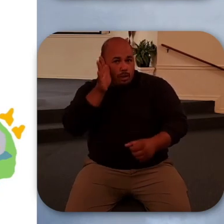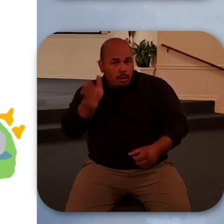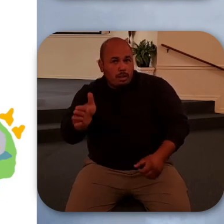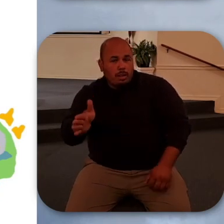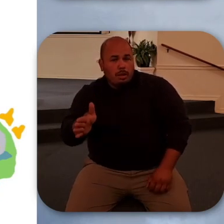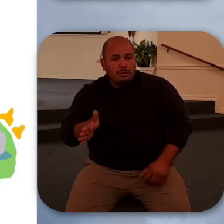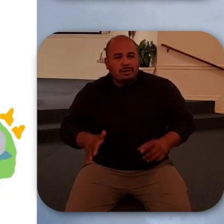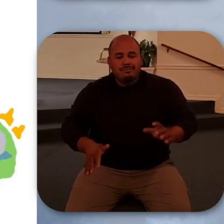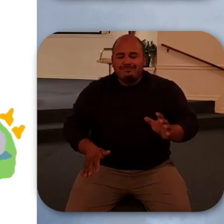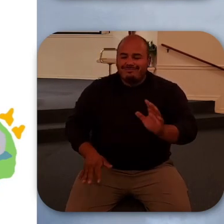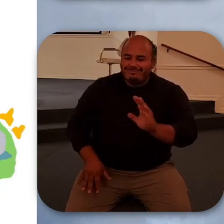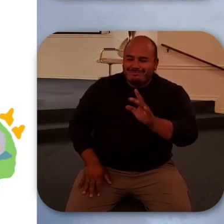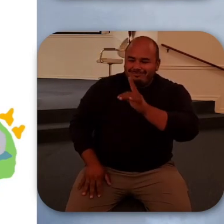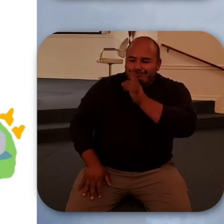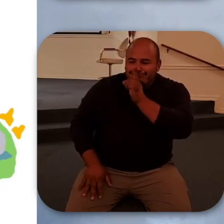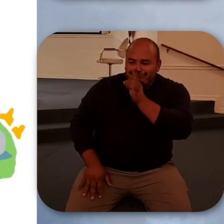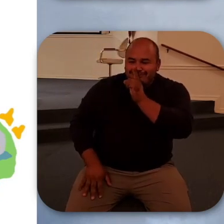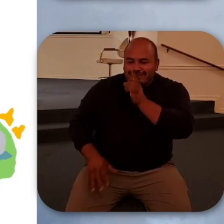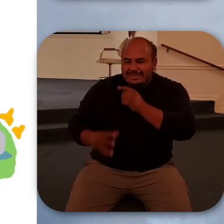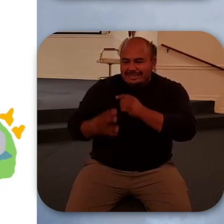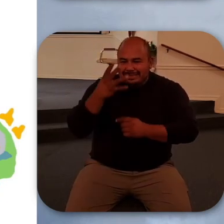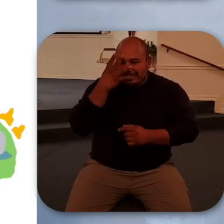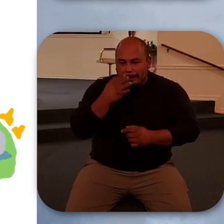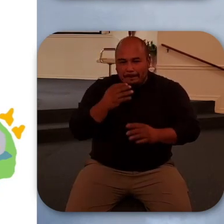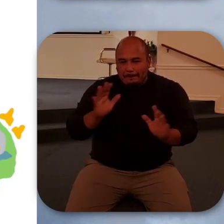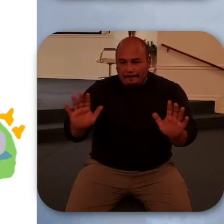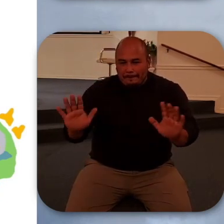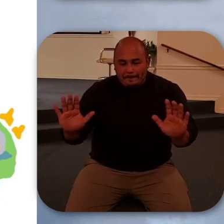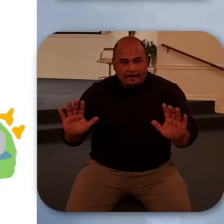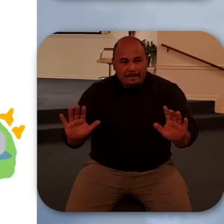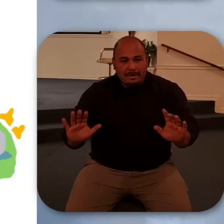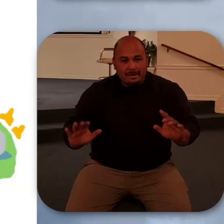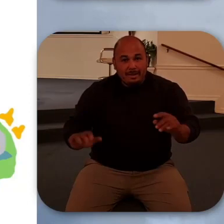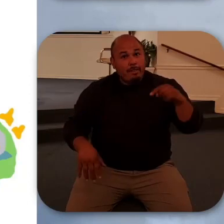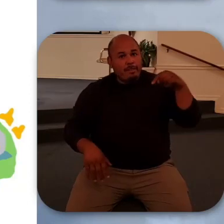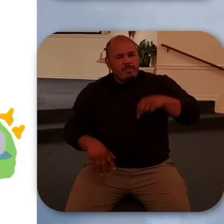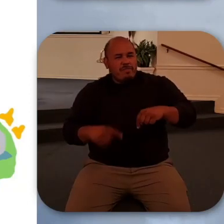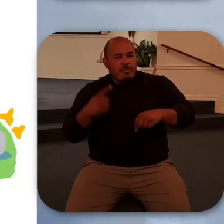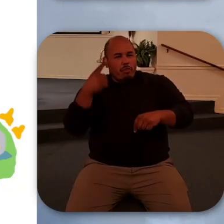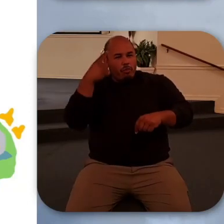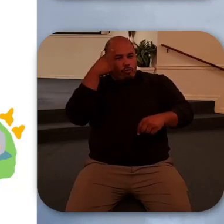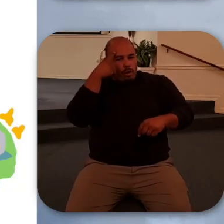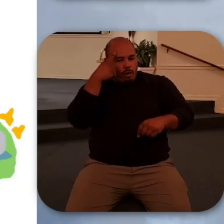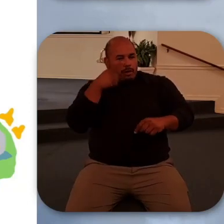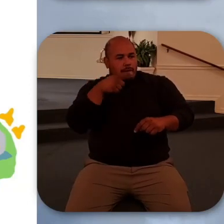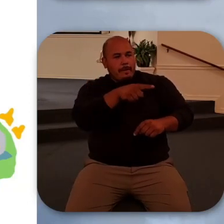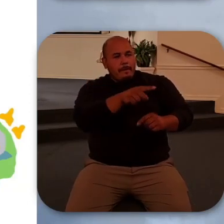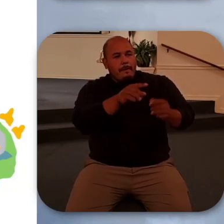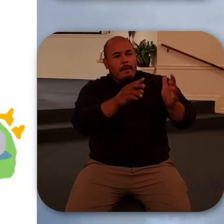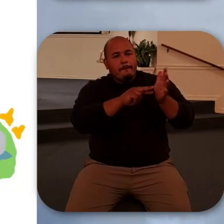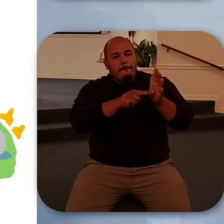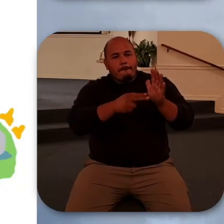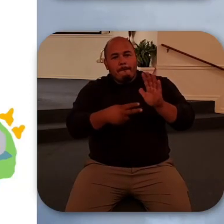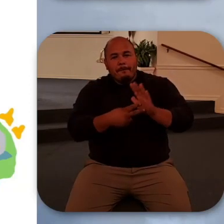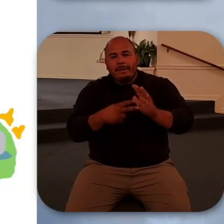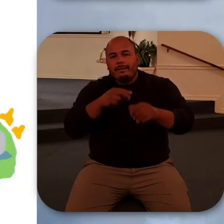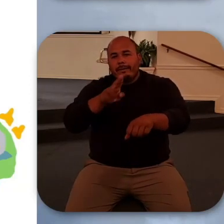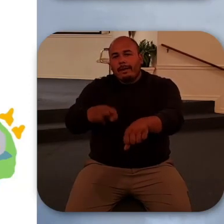speaking of his death, death, but his disciples thought he meant natural sleep. So then he told them plainly,